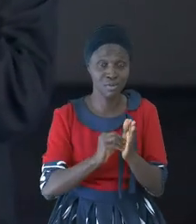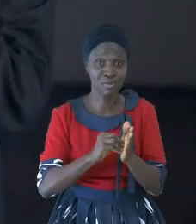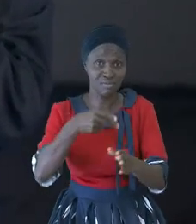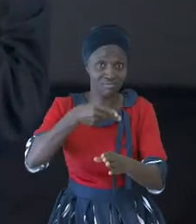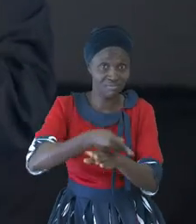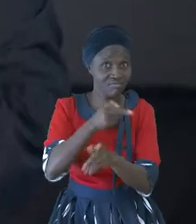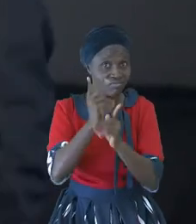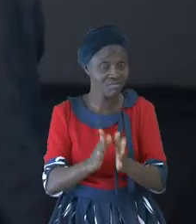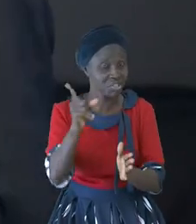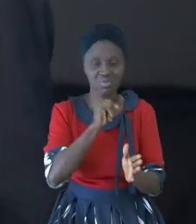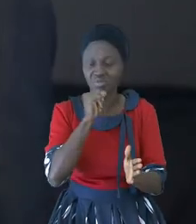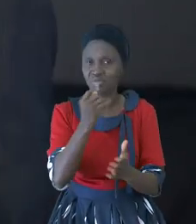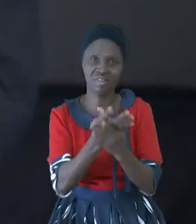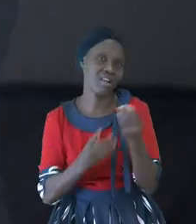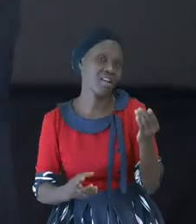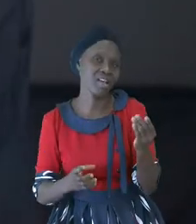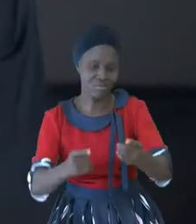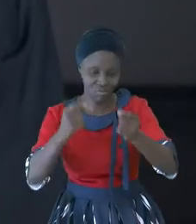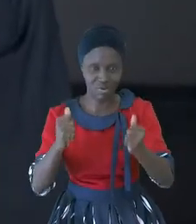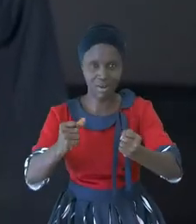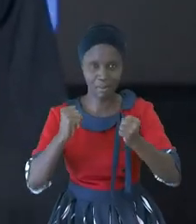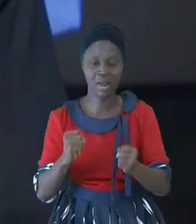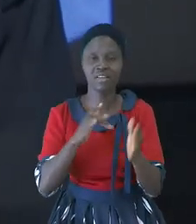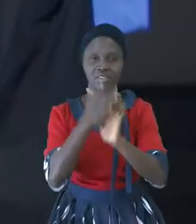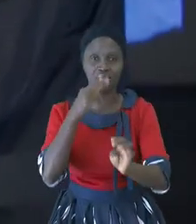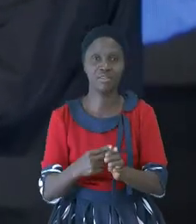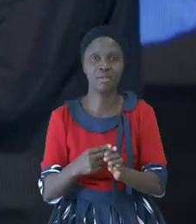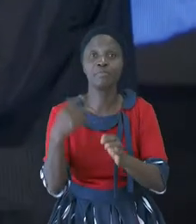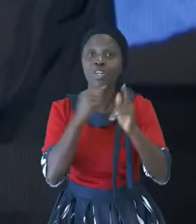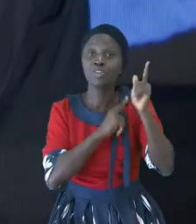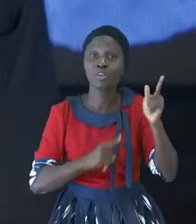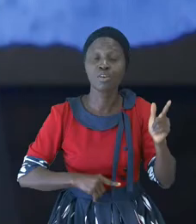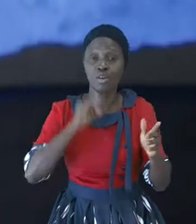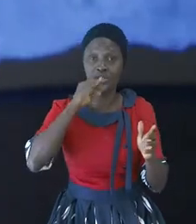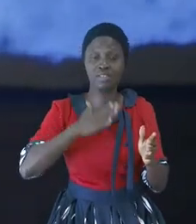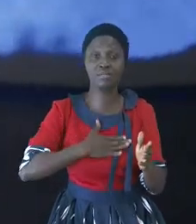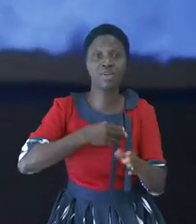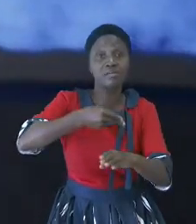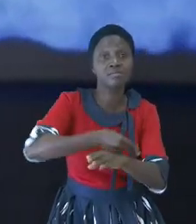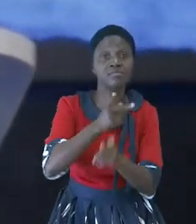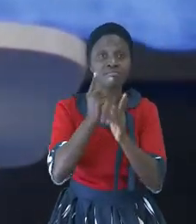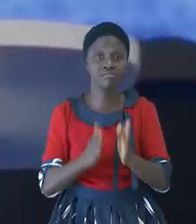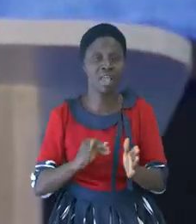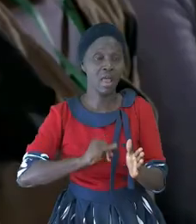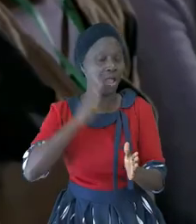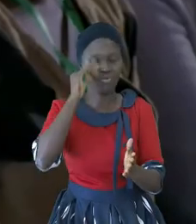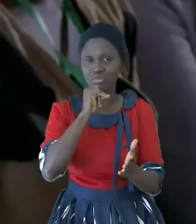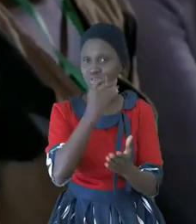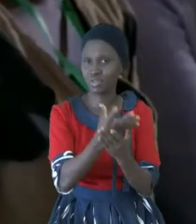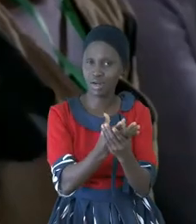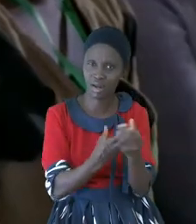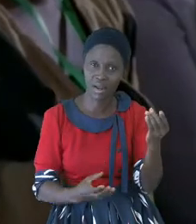lack quickening in Jesus' name. The Lord is my shepherd, and I will not lack righteousness.